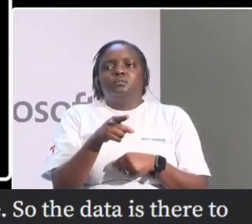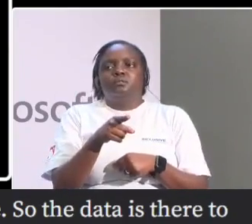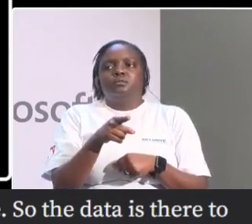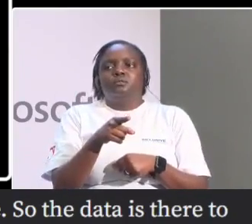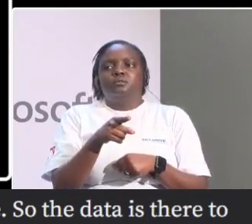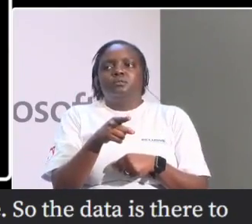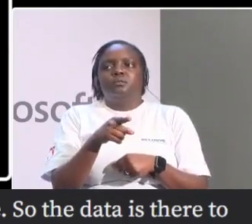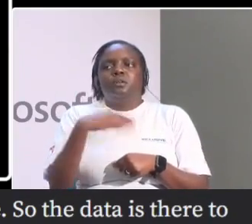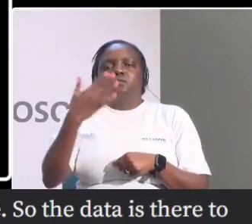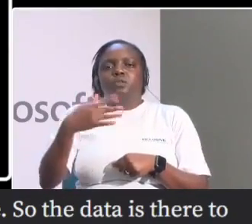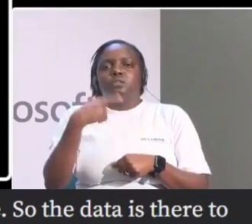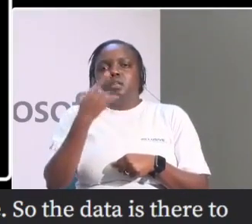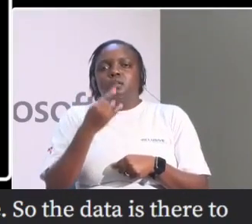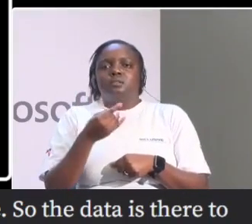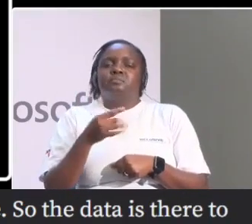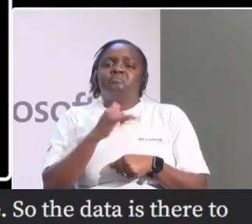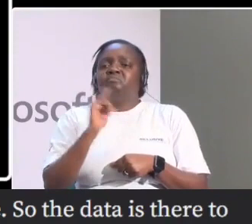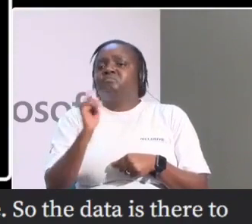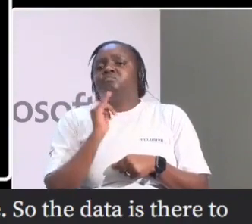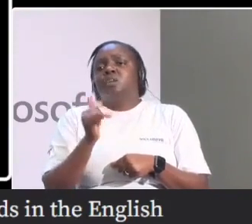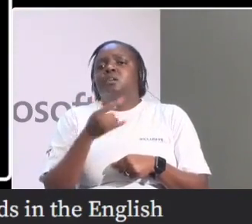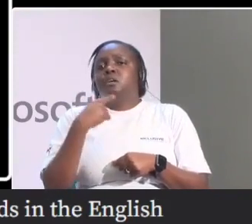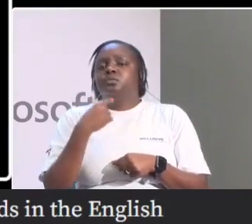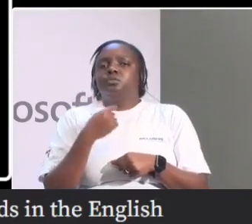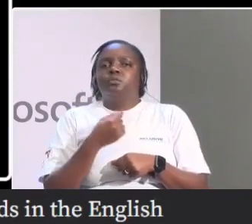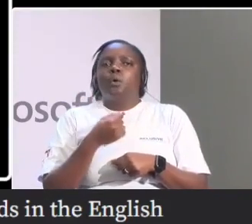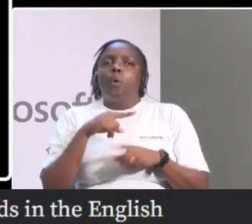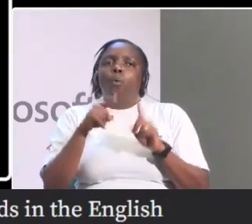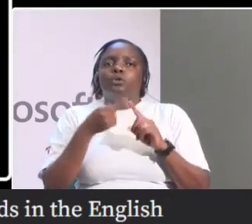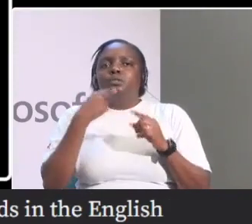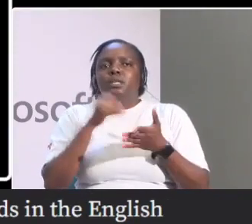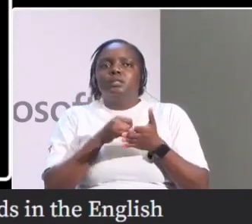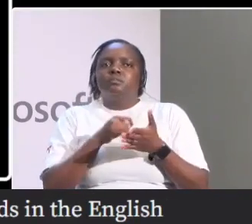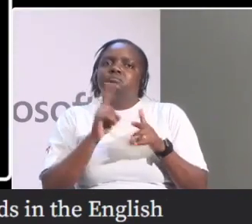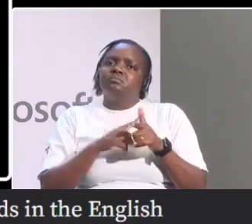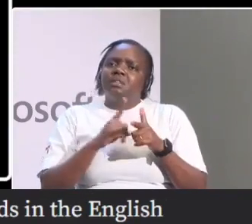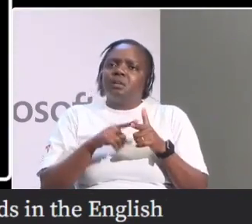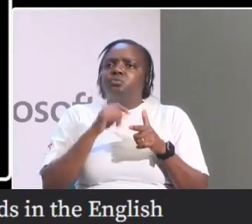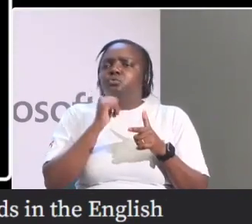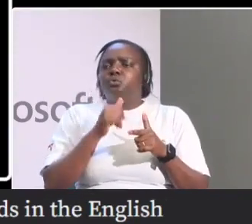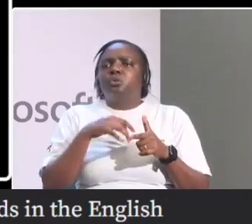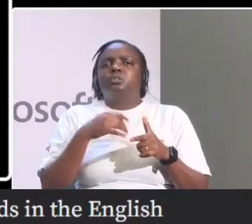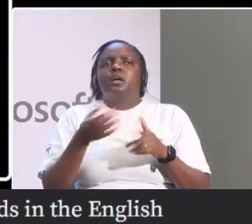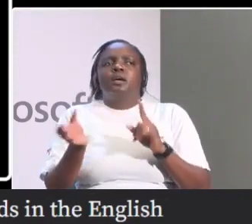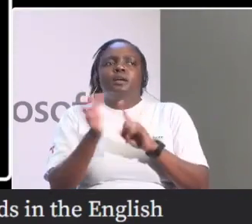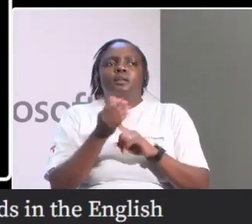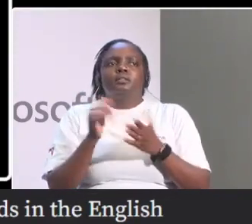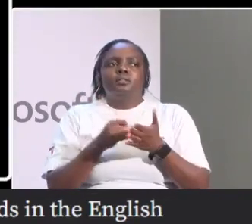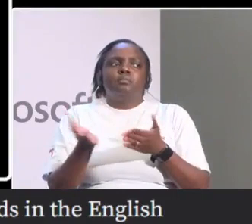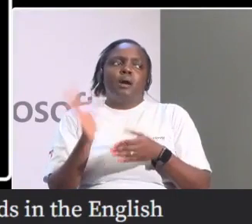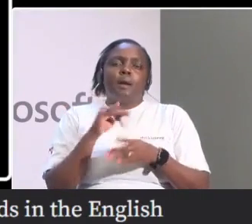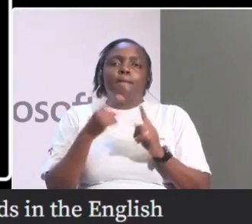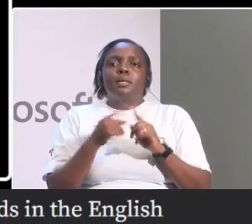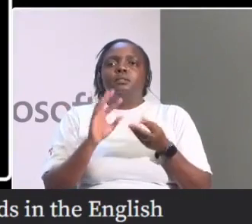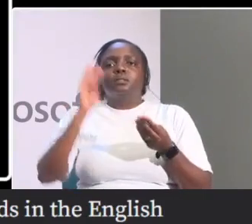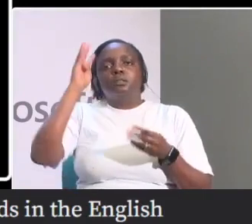I always say it's "I love you too," because if you say "I love you" and no one says it back, you may be slightly stuffed. But actually in creative leadership,